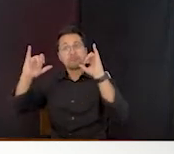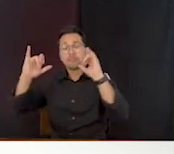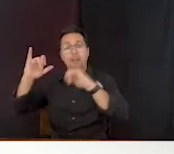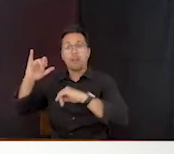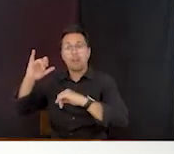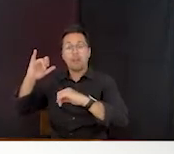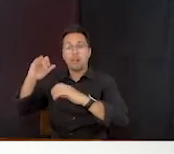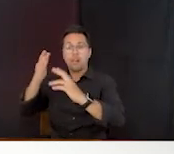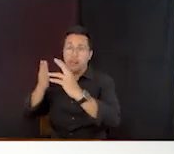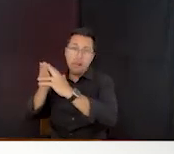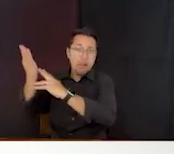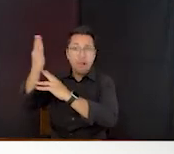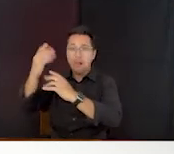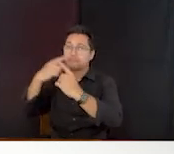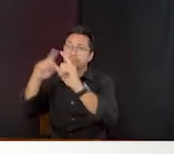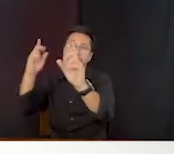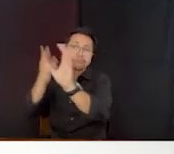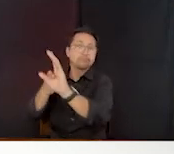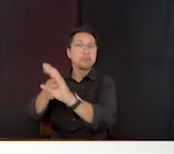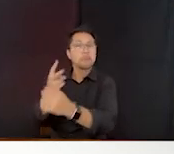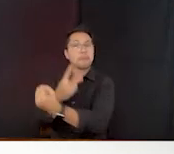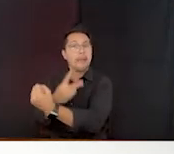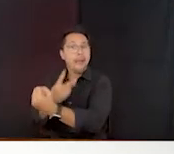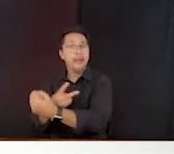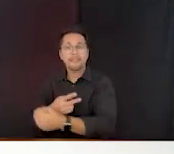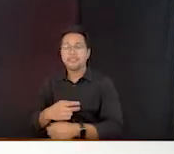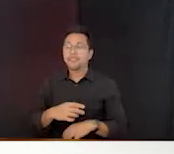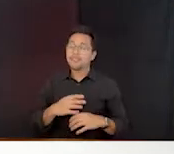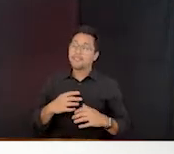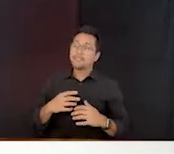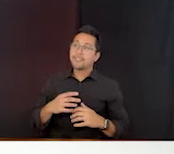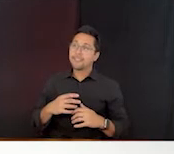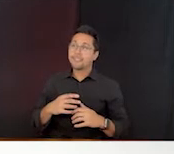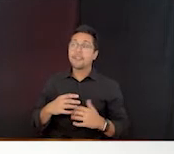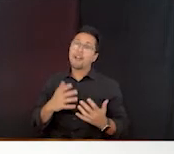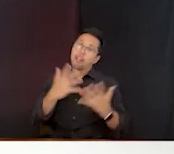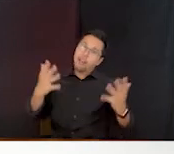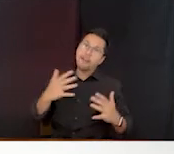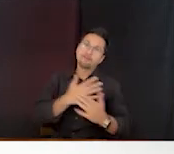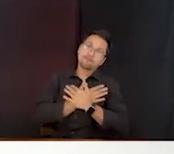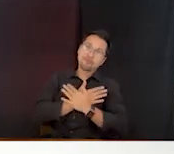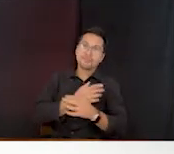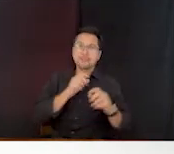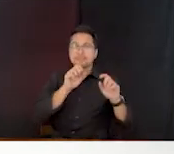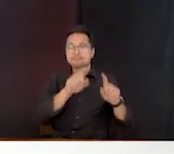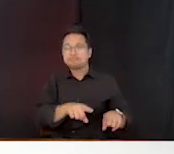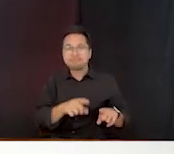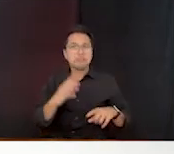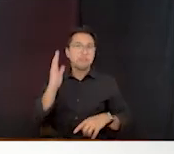suffering and a lot of relaxation and time in bed must have made it work. And also